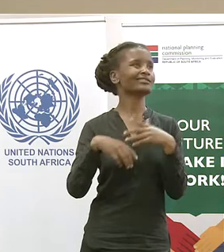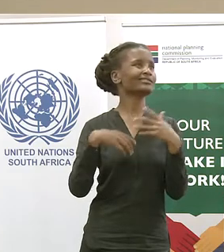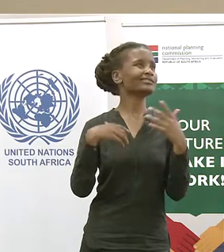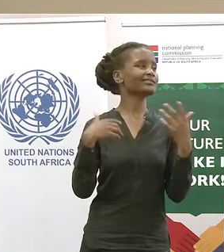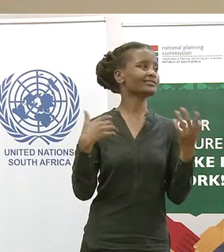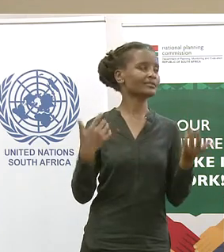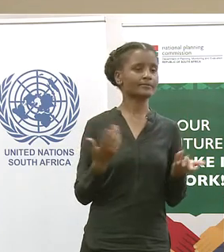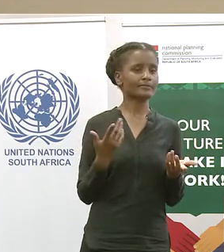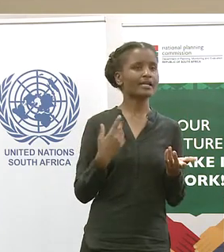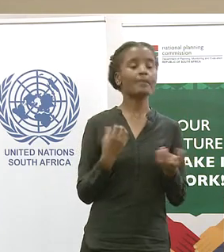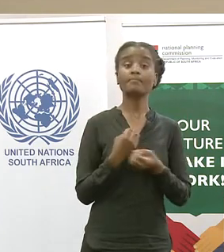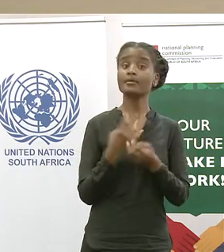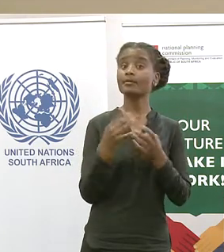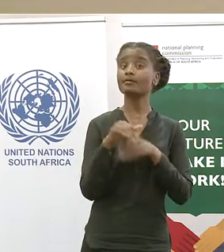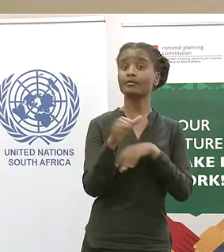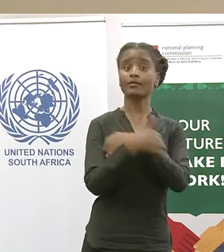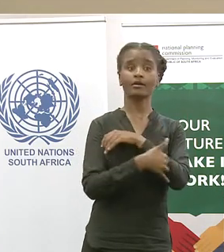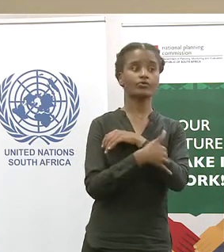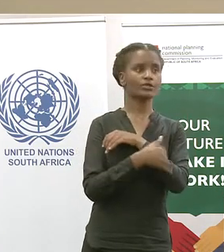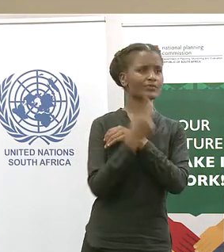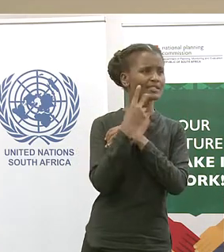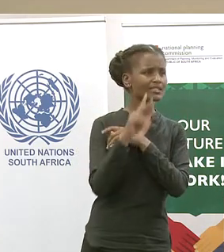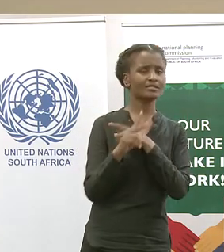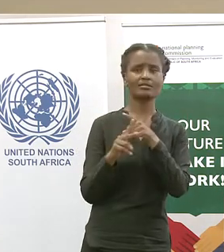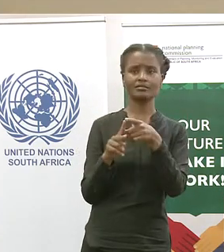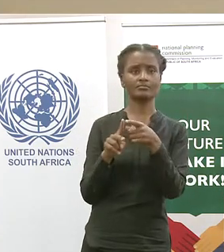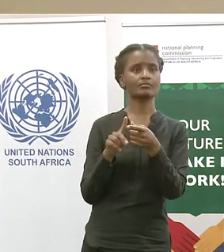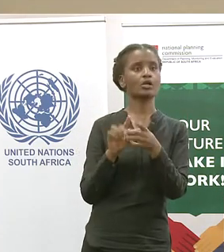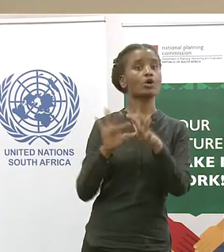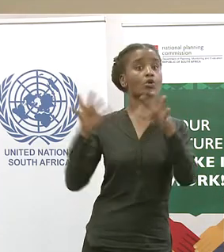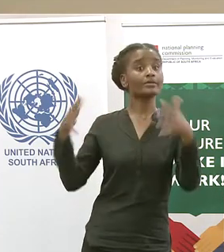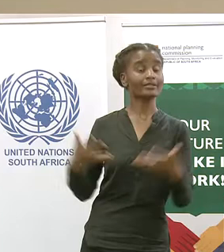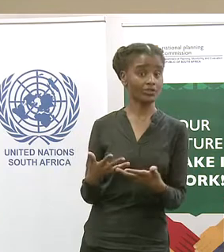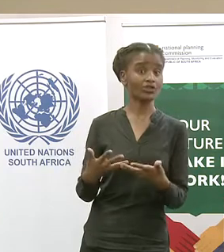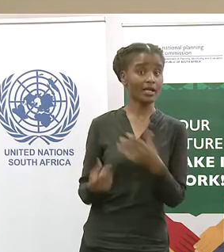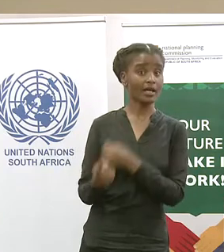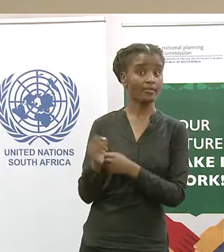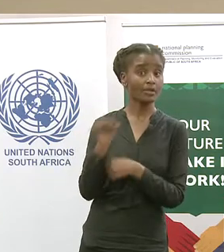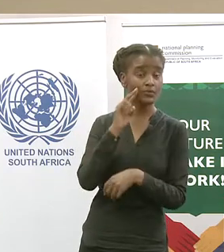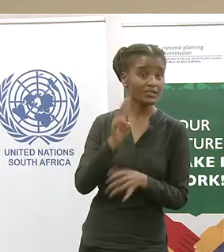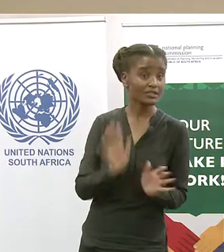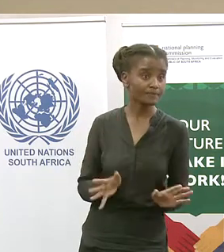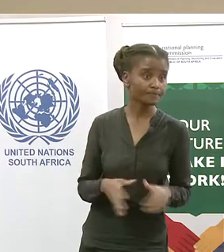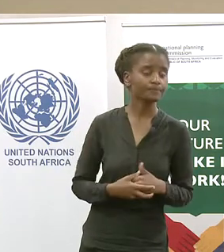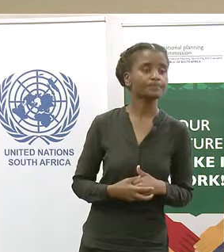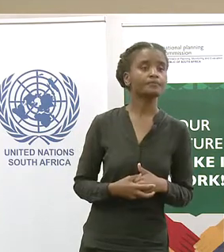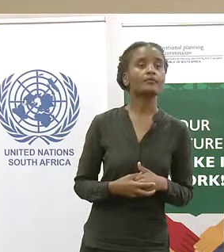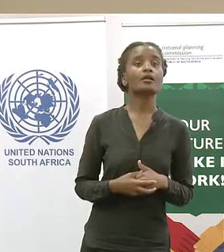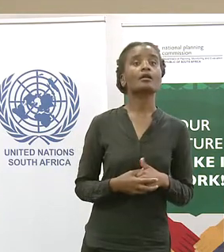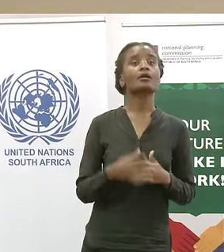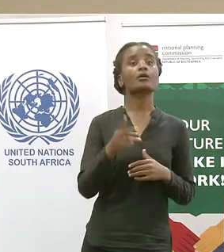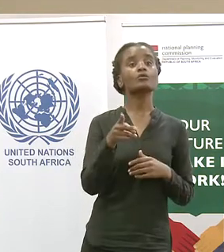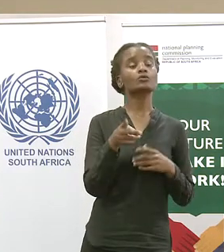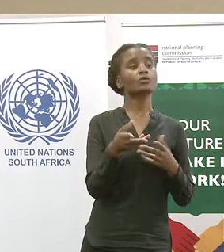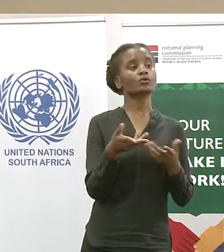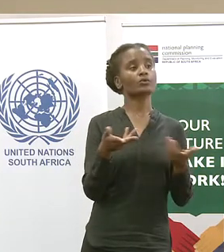and various other countries. We've seen deglobalization in action. Over and above that, we